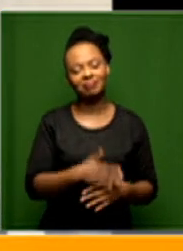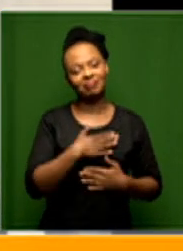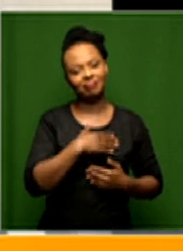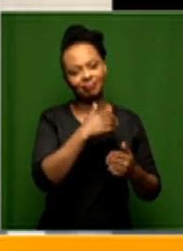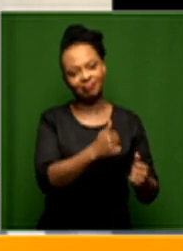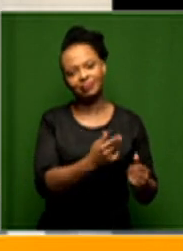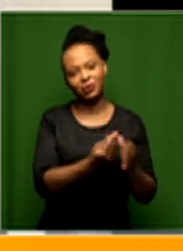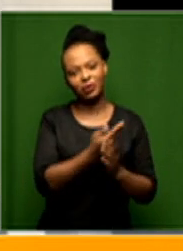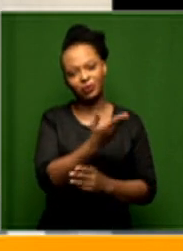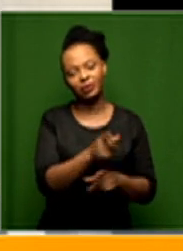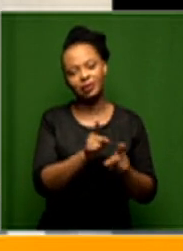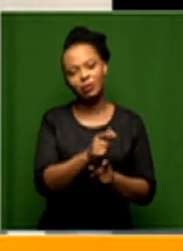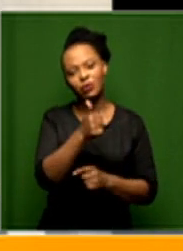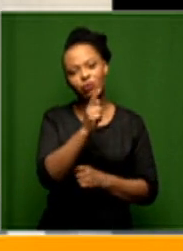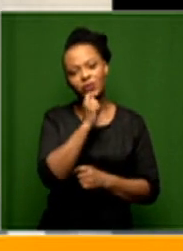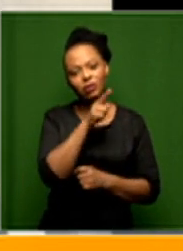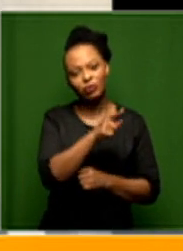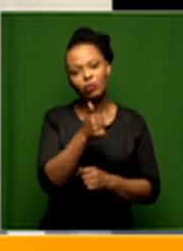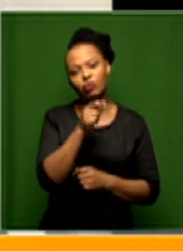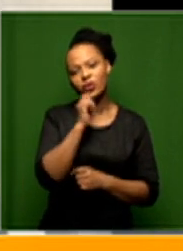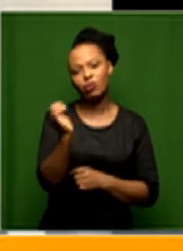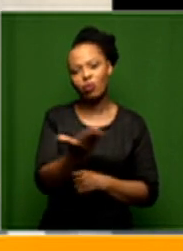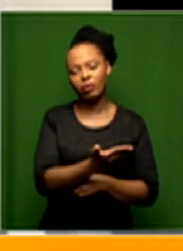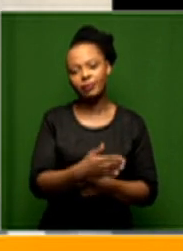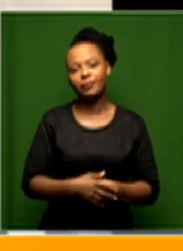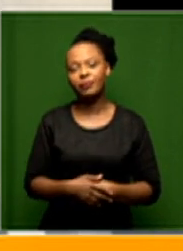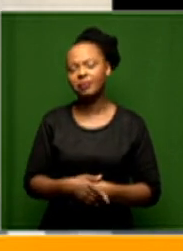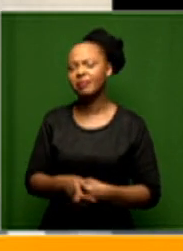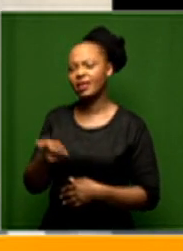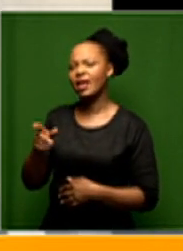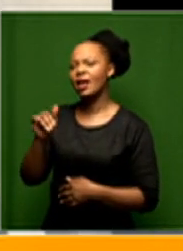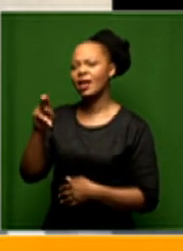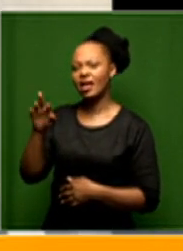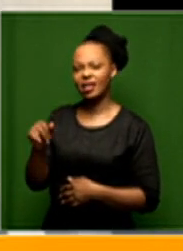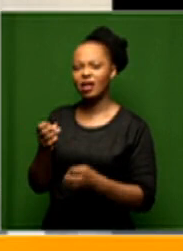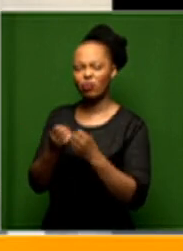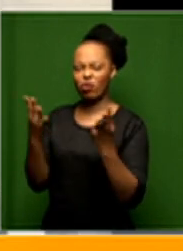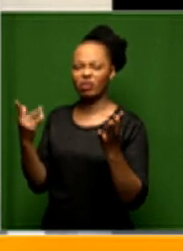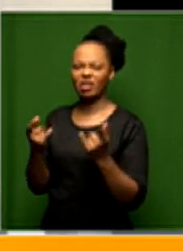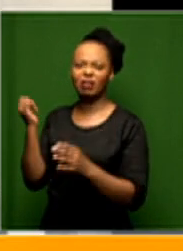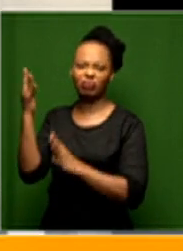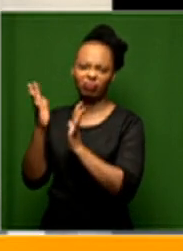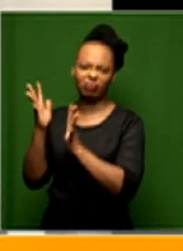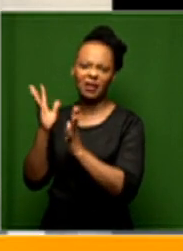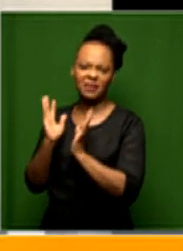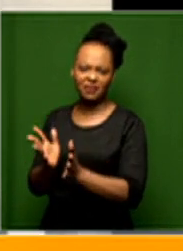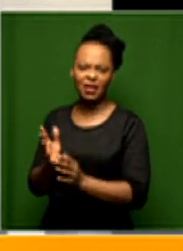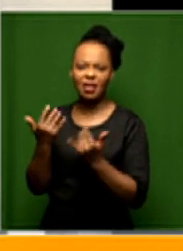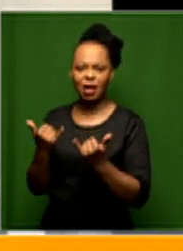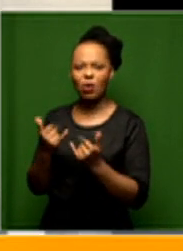you. Good morning to you and to your viewers. All right. So, Ayanda, obviously lots said. So let's first talk about the